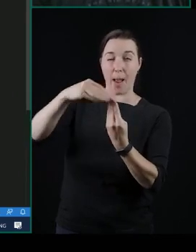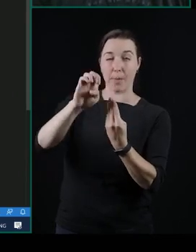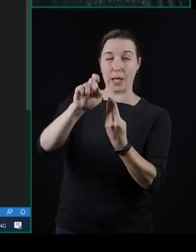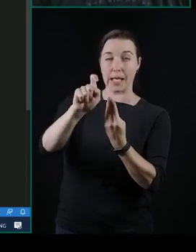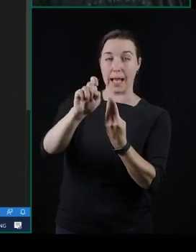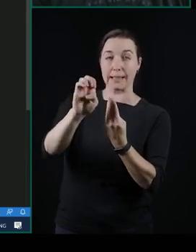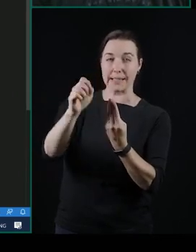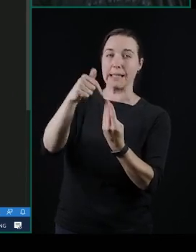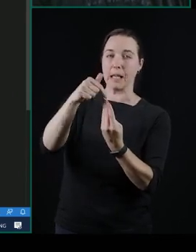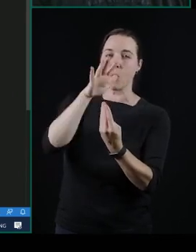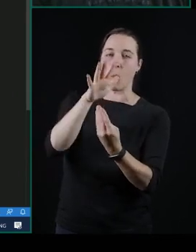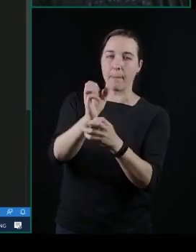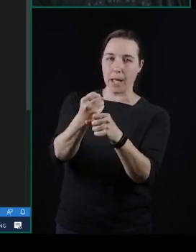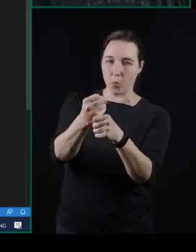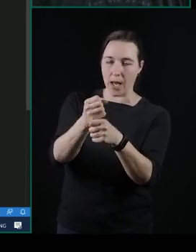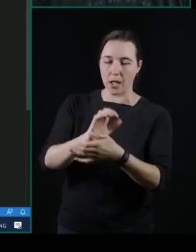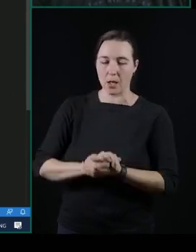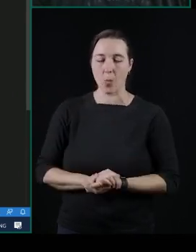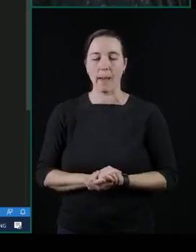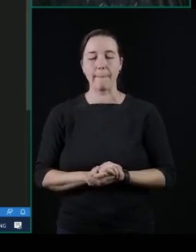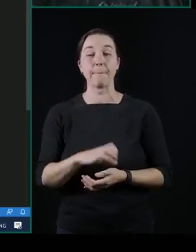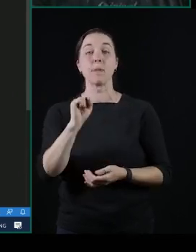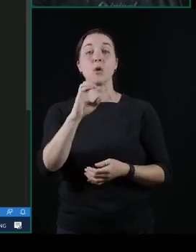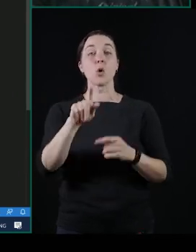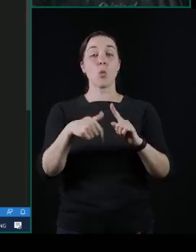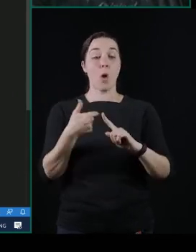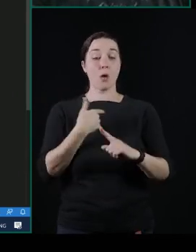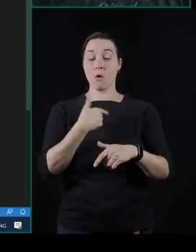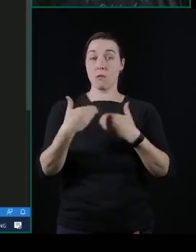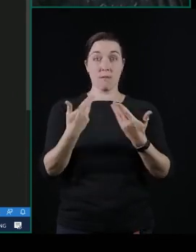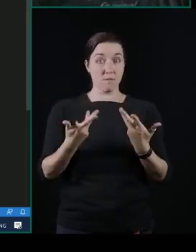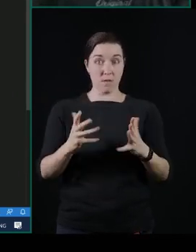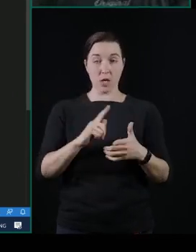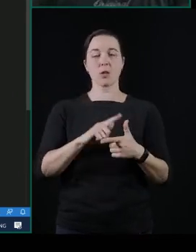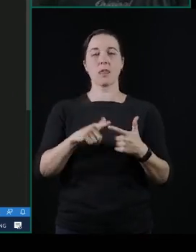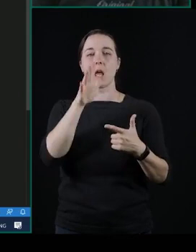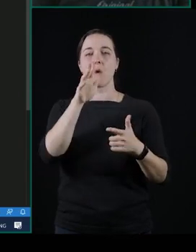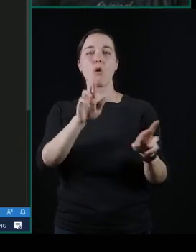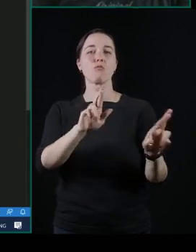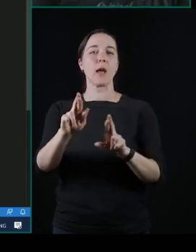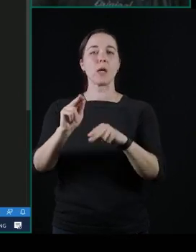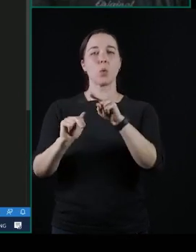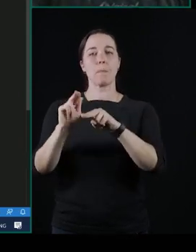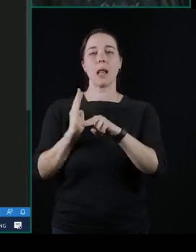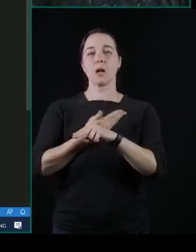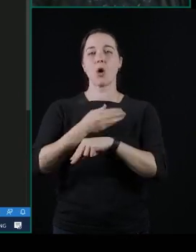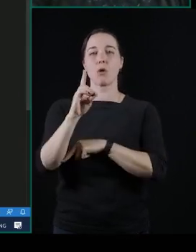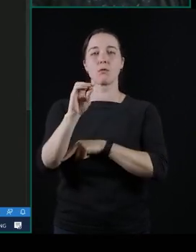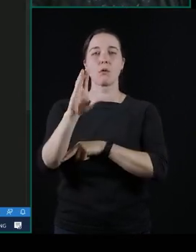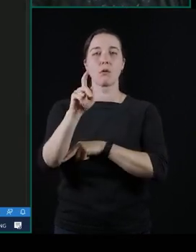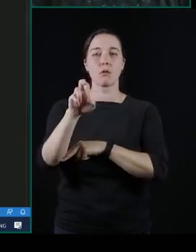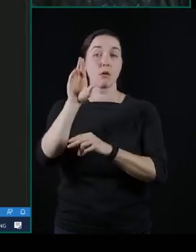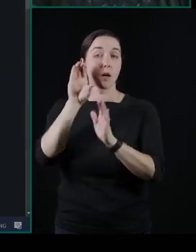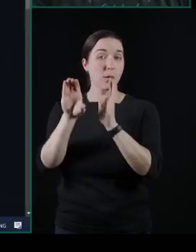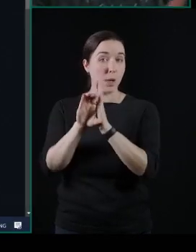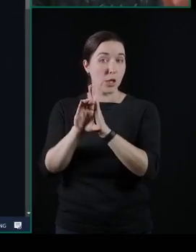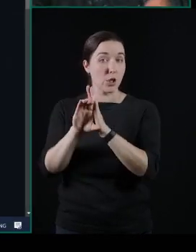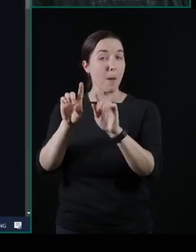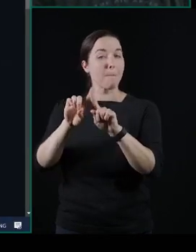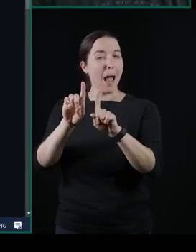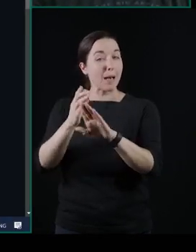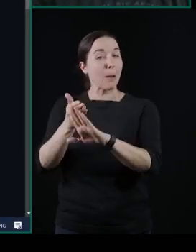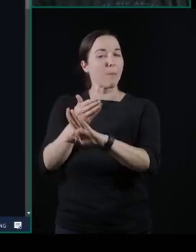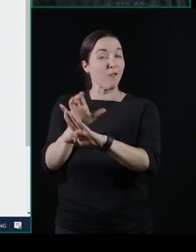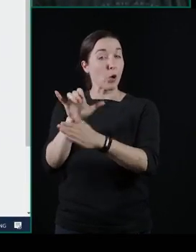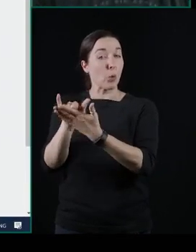executable will be created. As soon as we're done with this, we are ready to build our Docker image. To do that, we need to